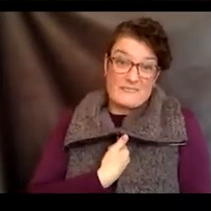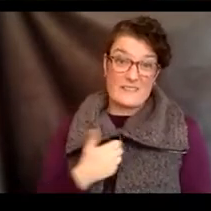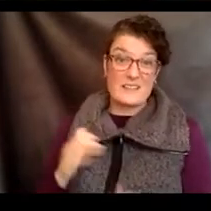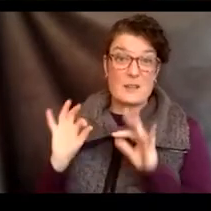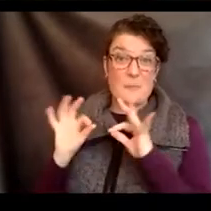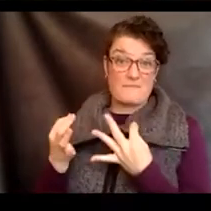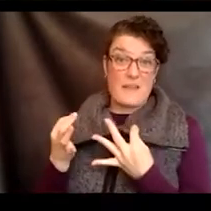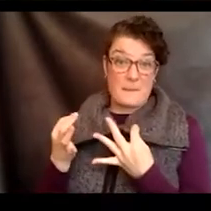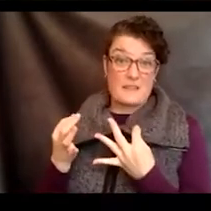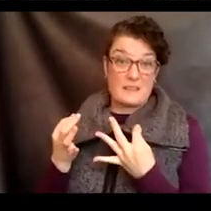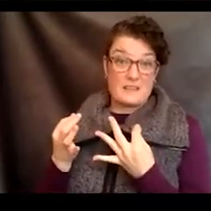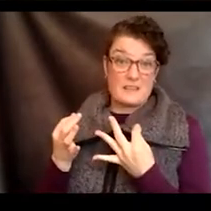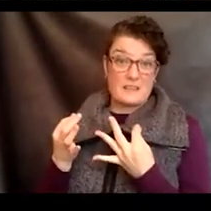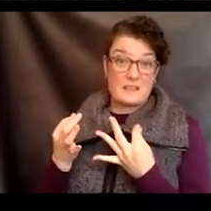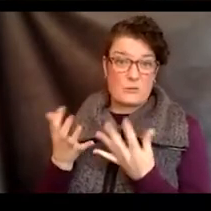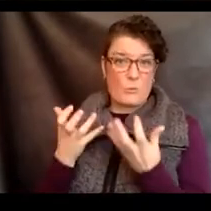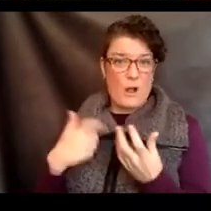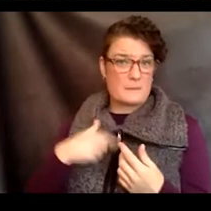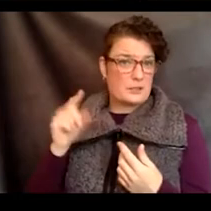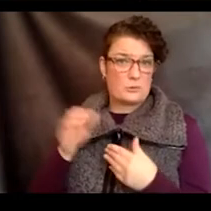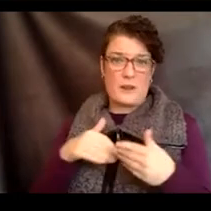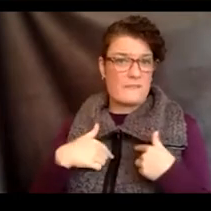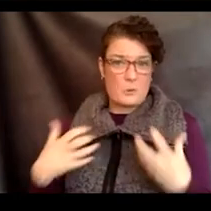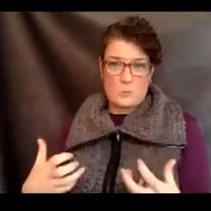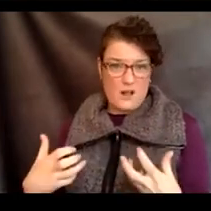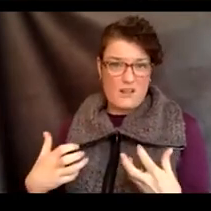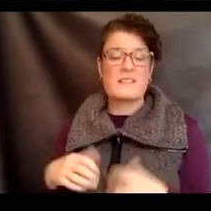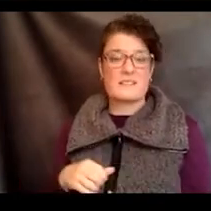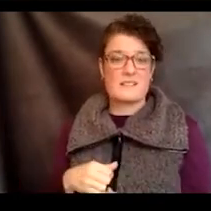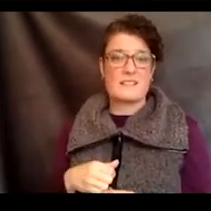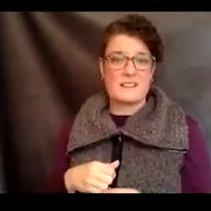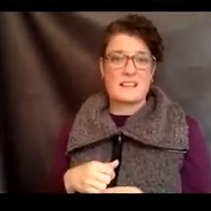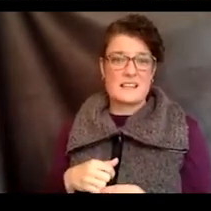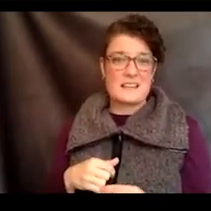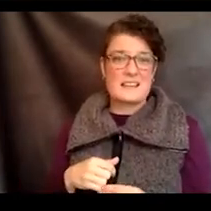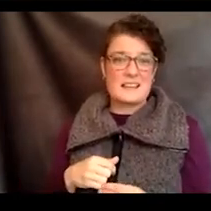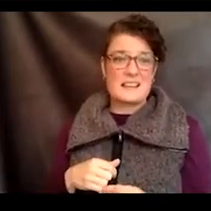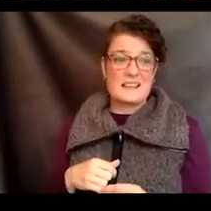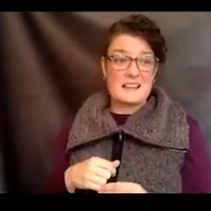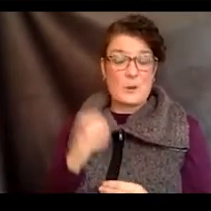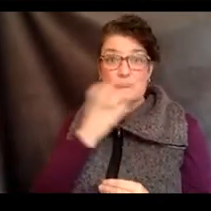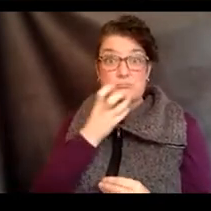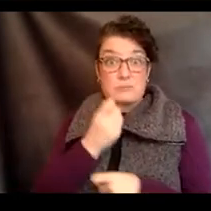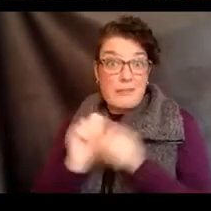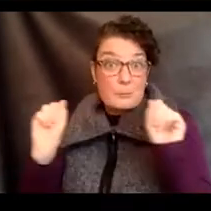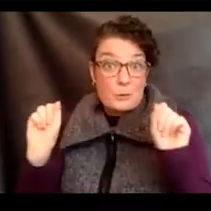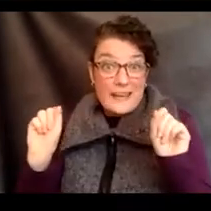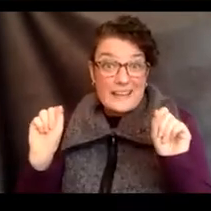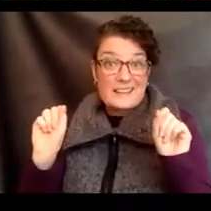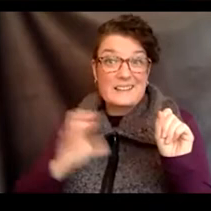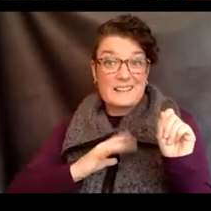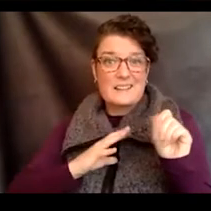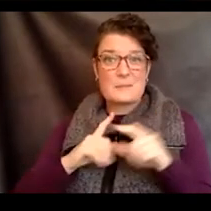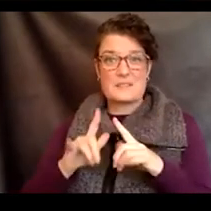allowed me to, I guess, do whatever I wanted to do. And that was both, I guess, extremely liberating, but also kind of,